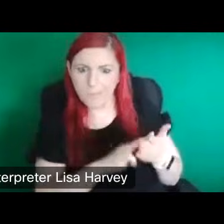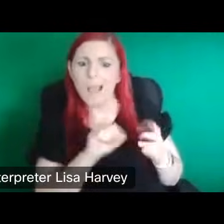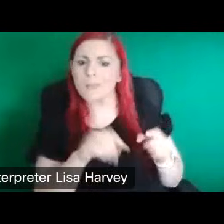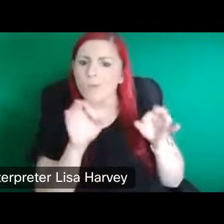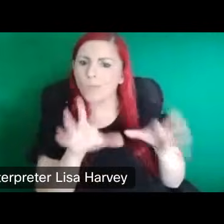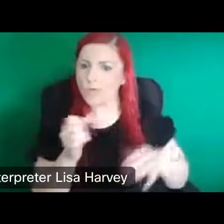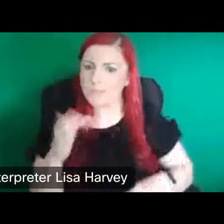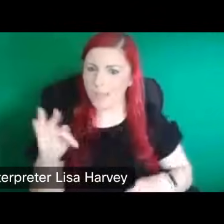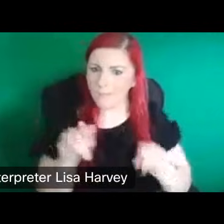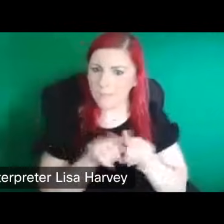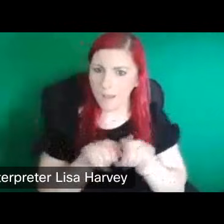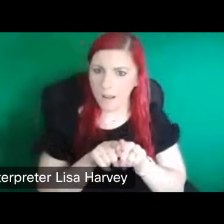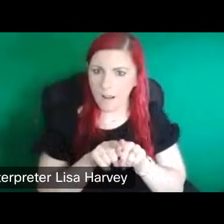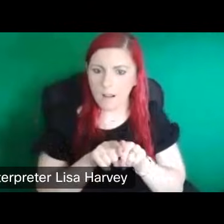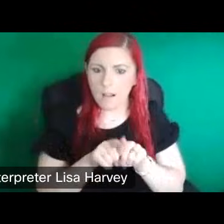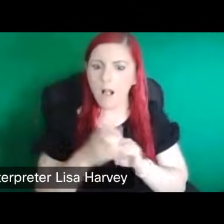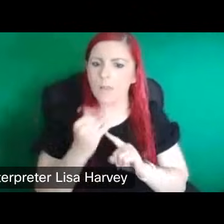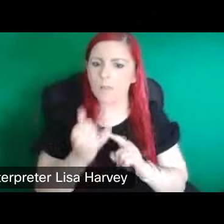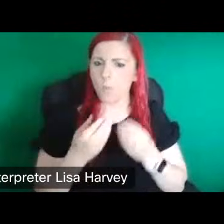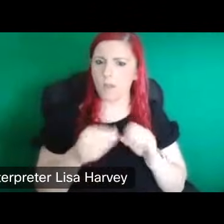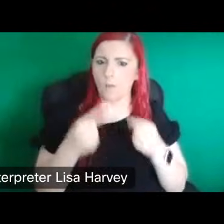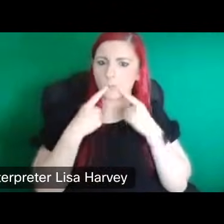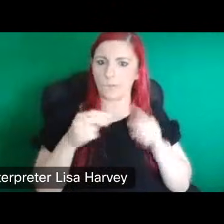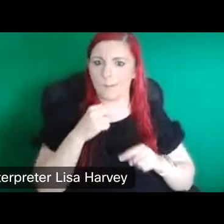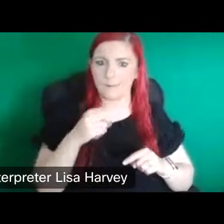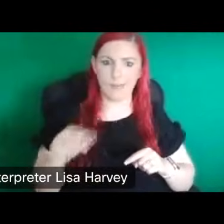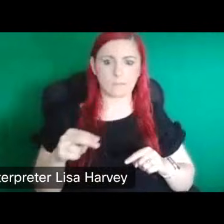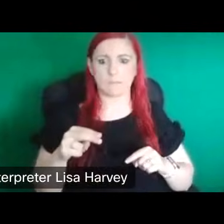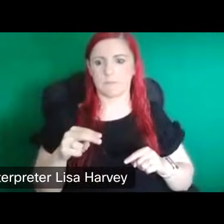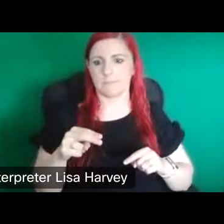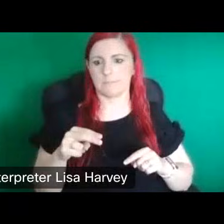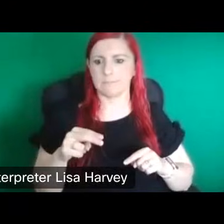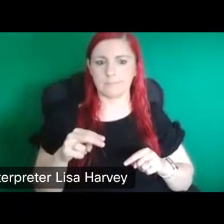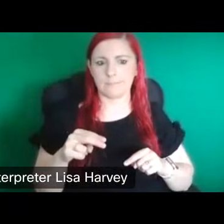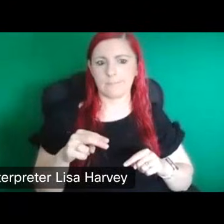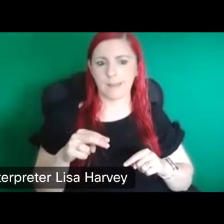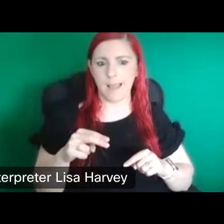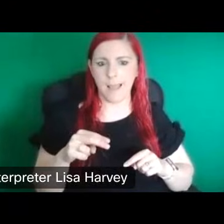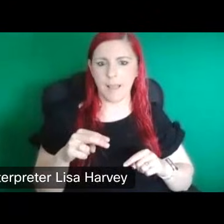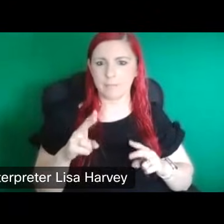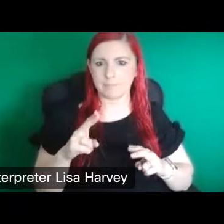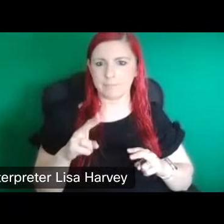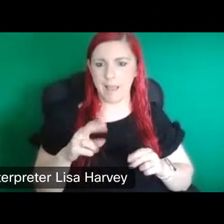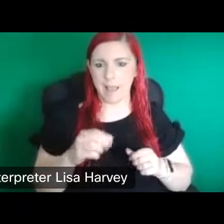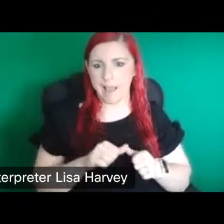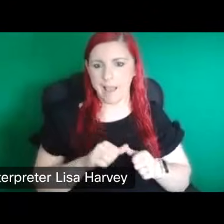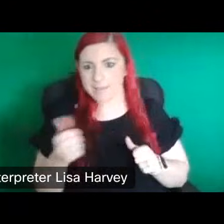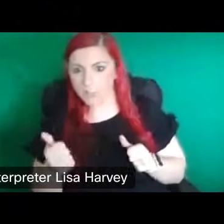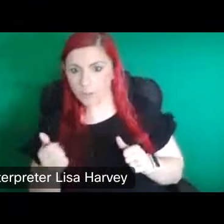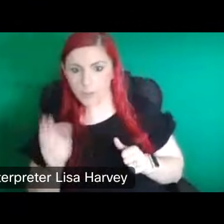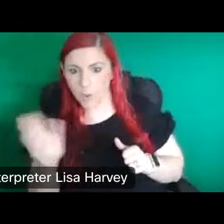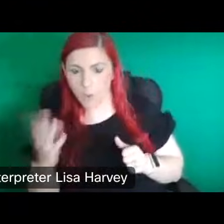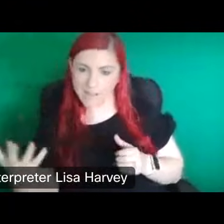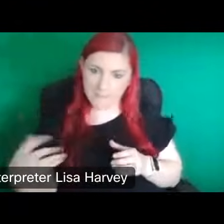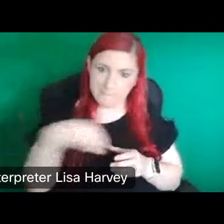staff. That's why open disclosure is not an adjunct to incident management. It's a vital part of it embedded